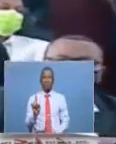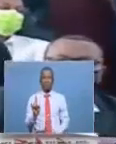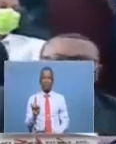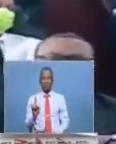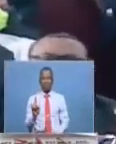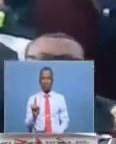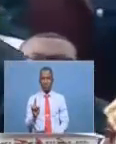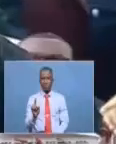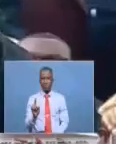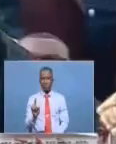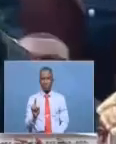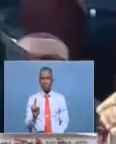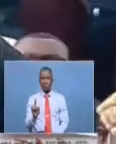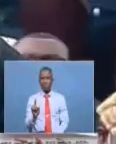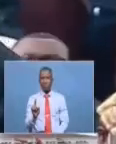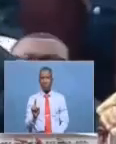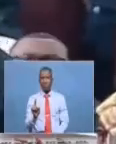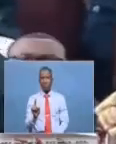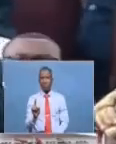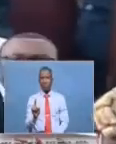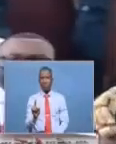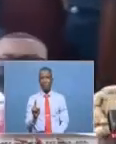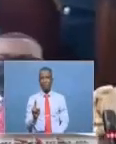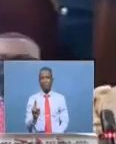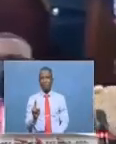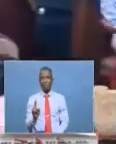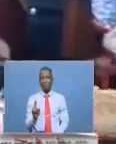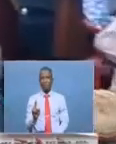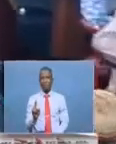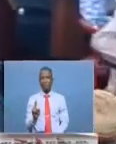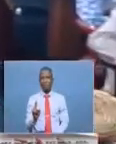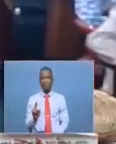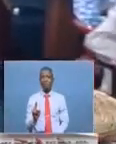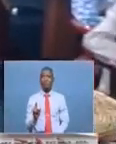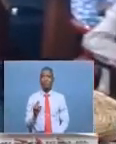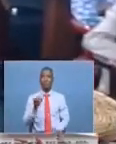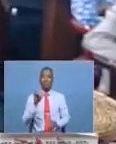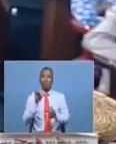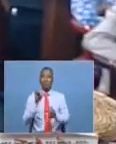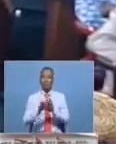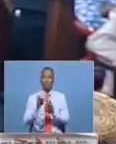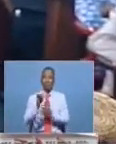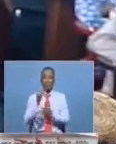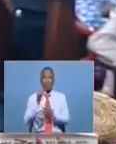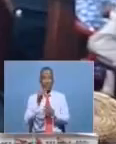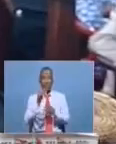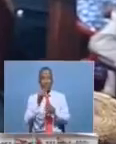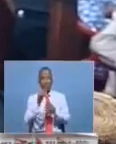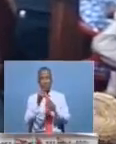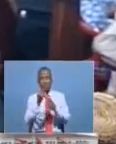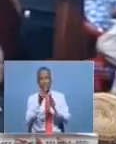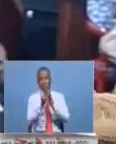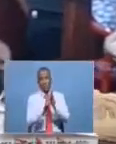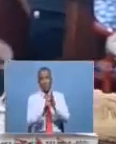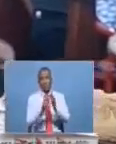the reference to that order was first from the